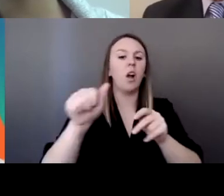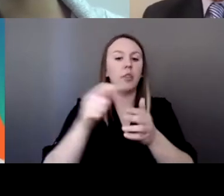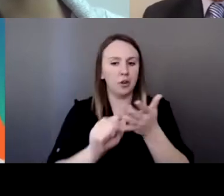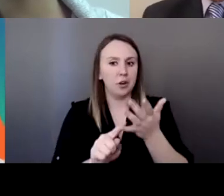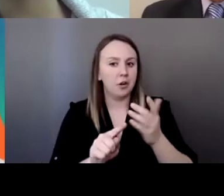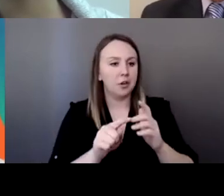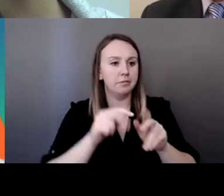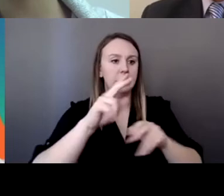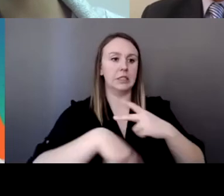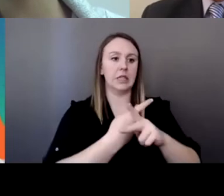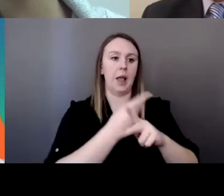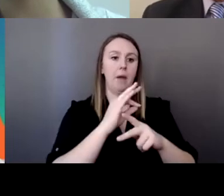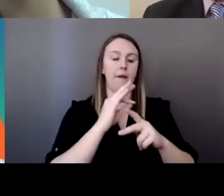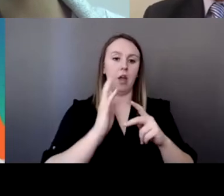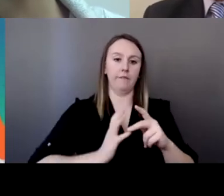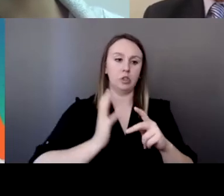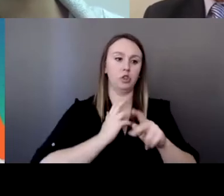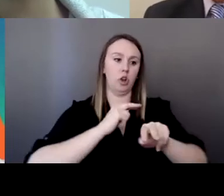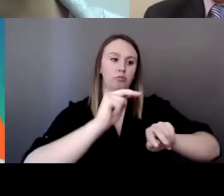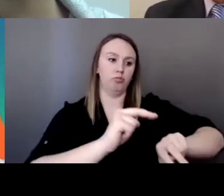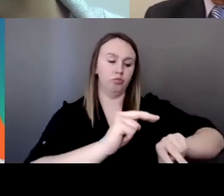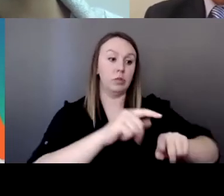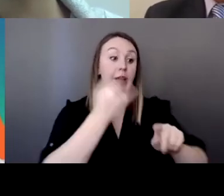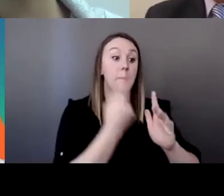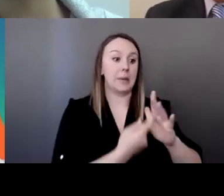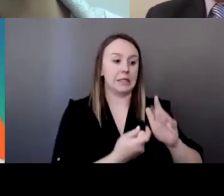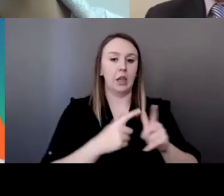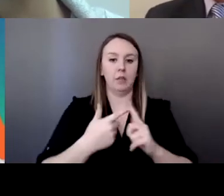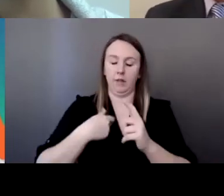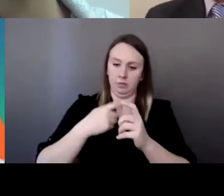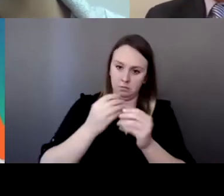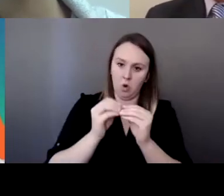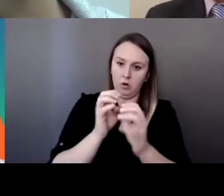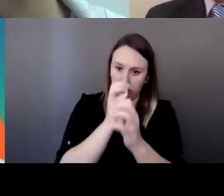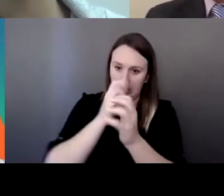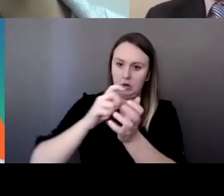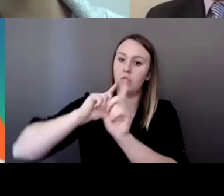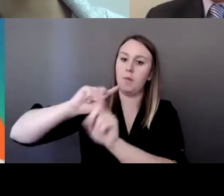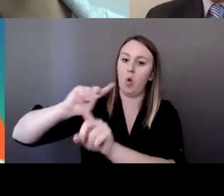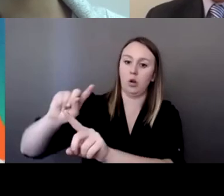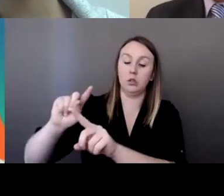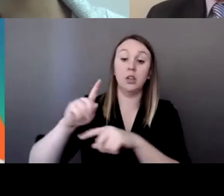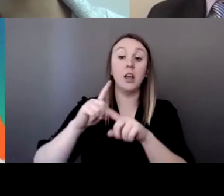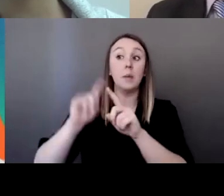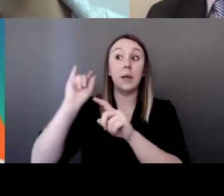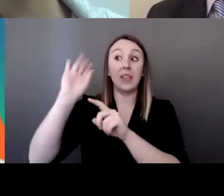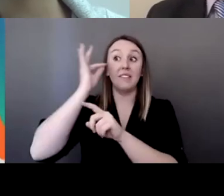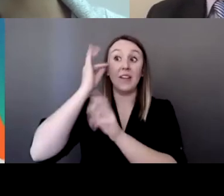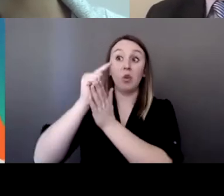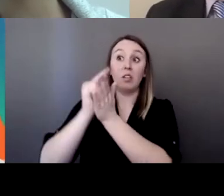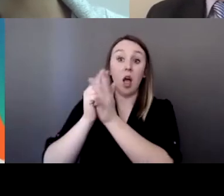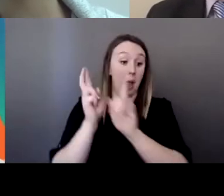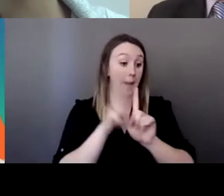go missing. With that said, these laws currently don't apply to tribes.